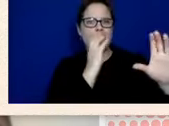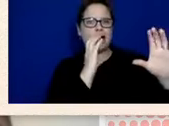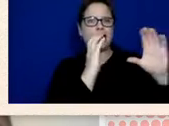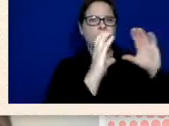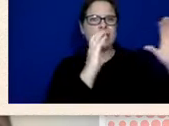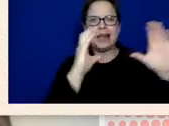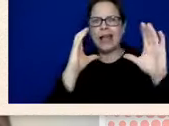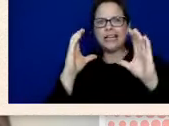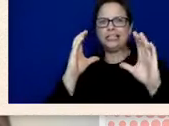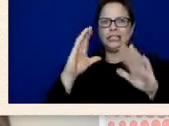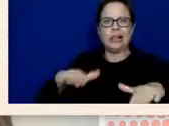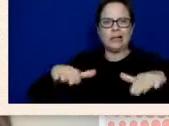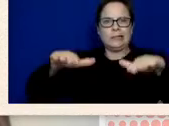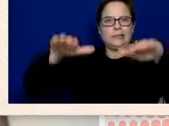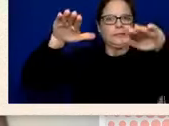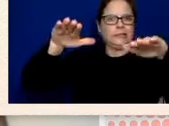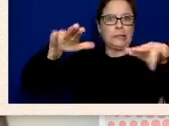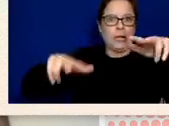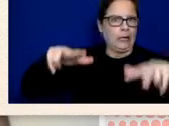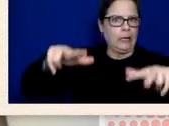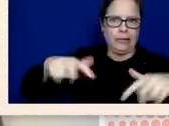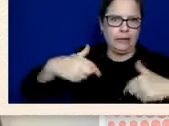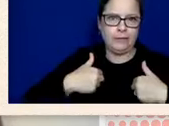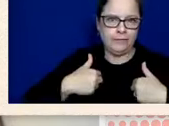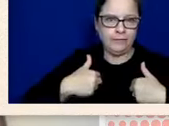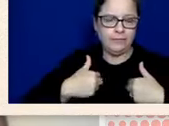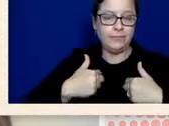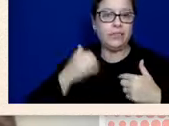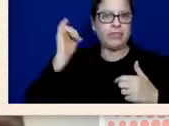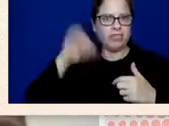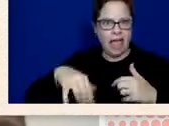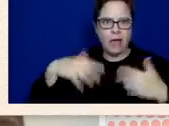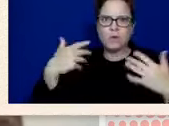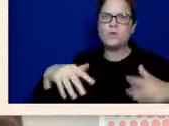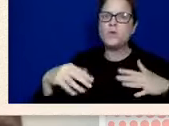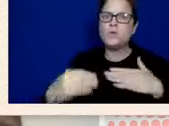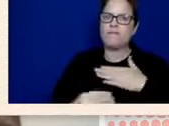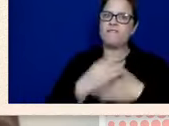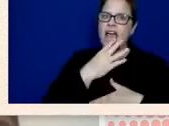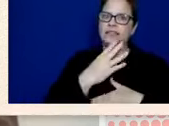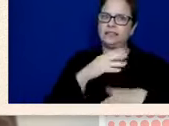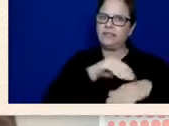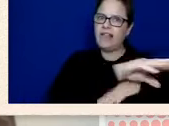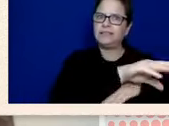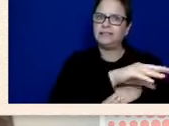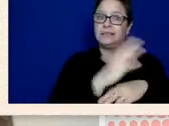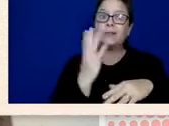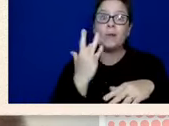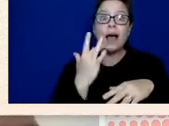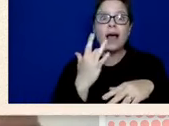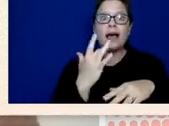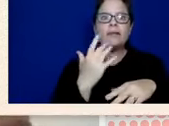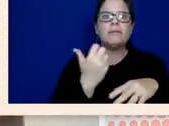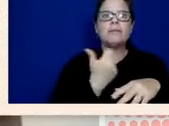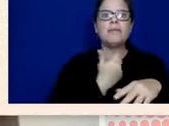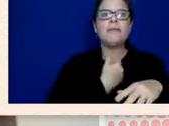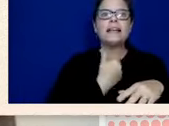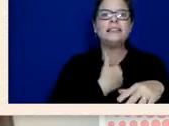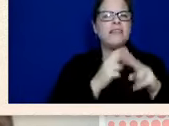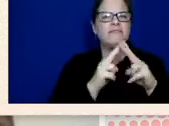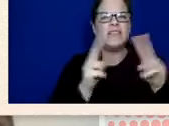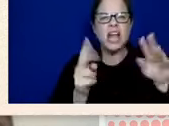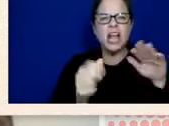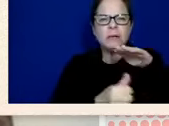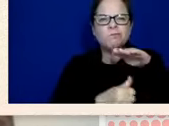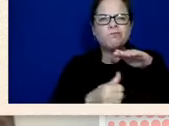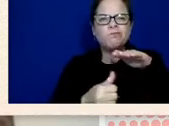anybody. And that kind of played an effect because since I was kind of very recluse most